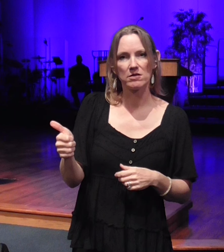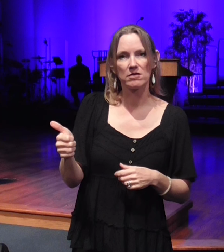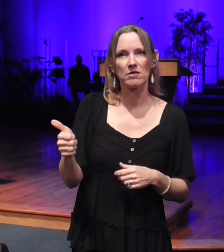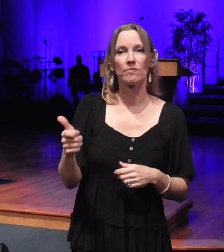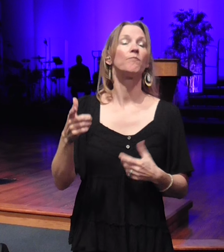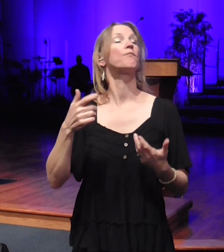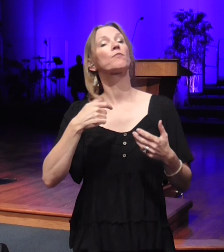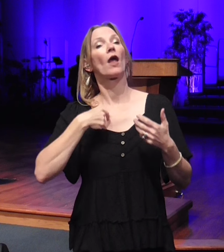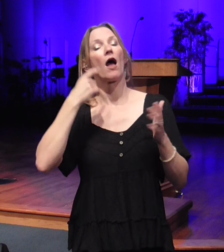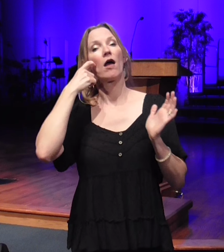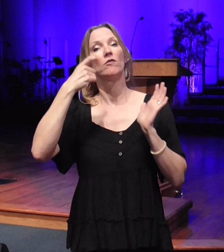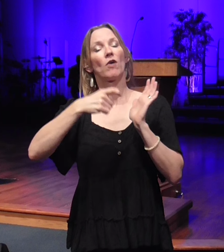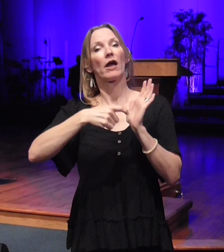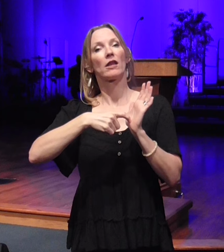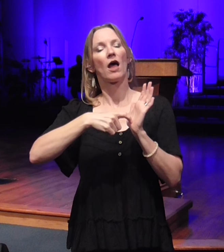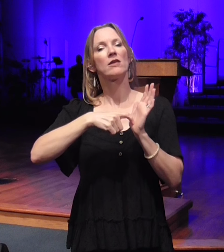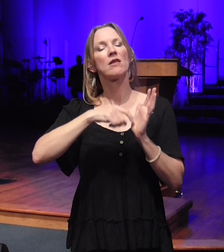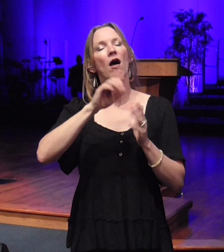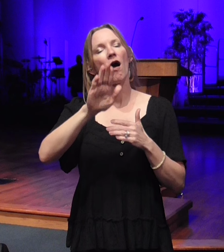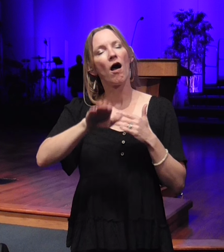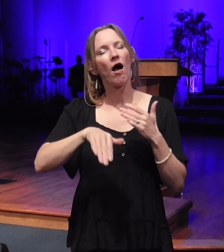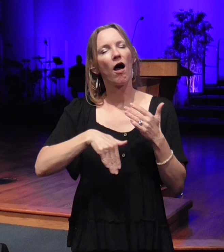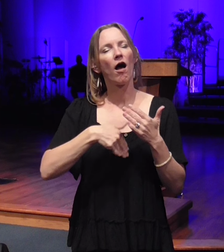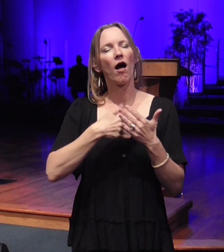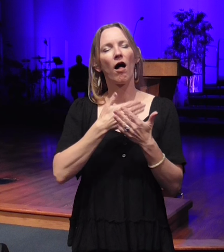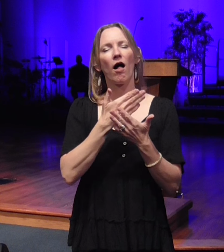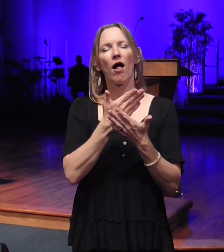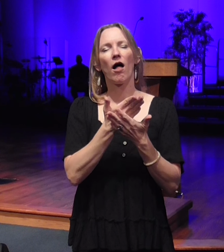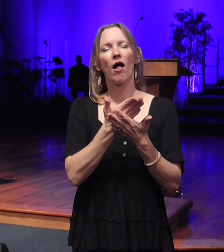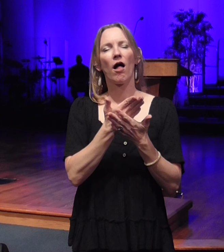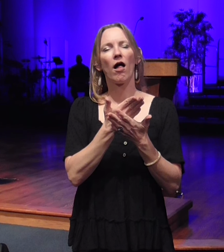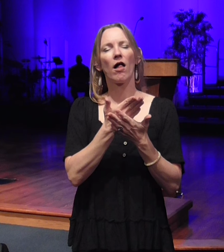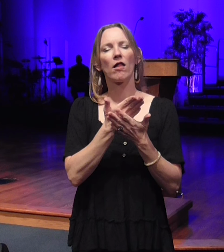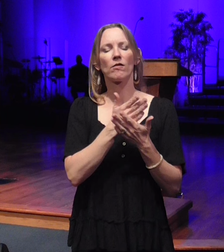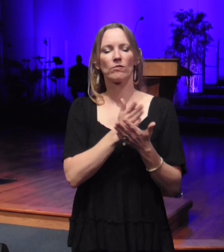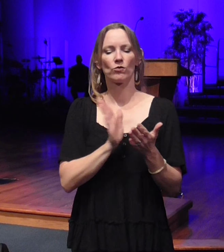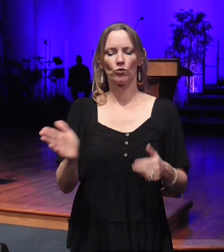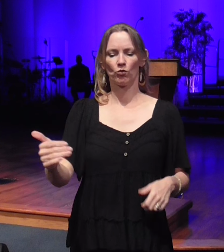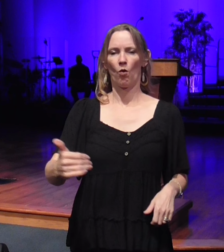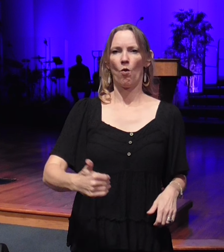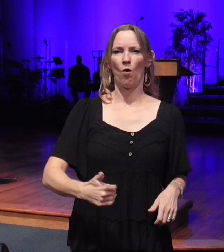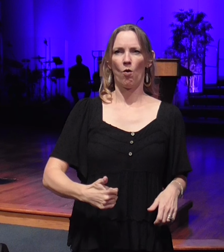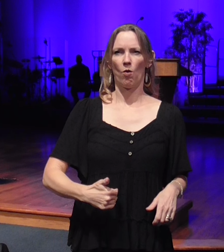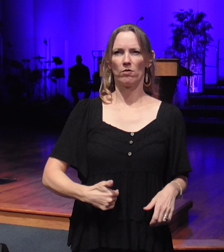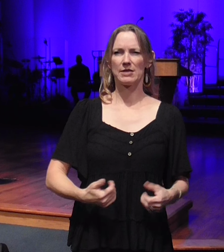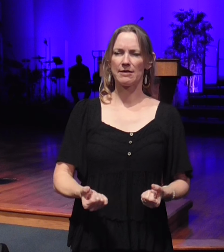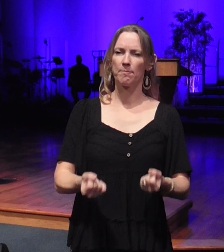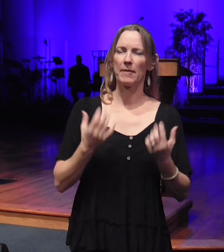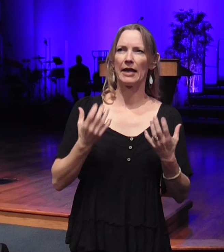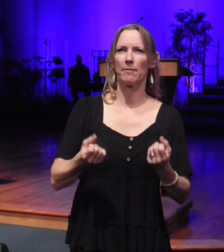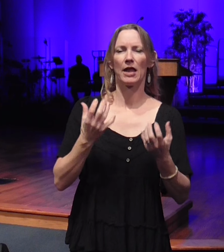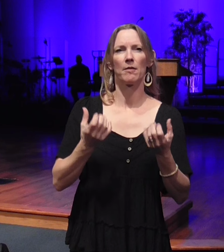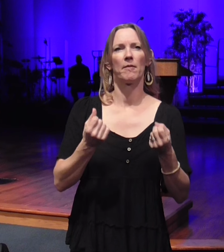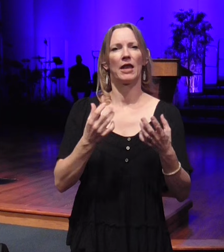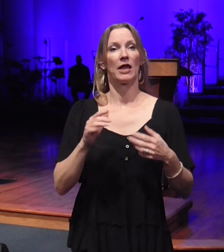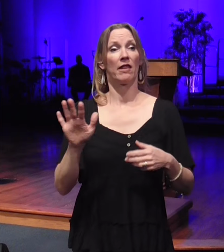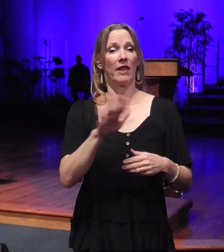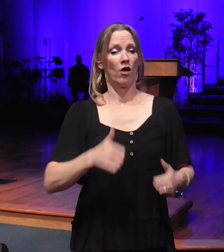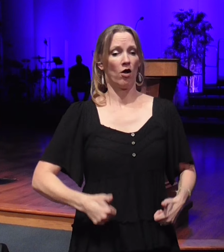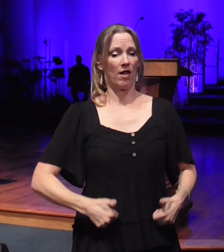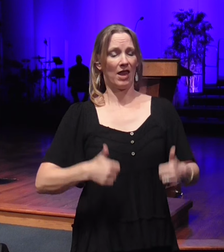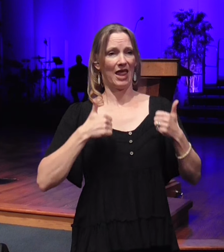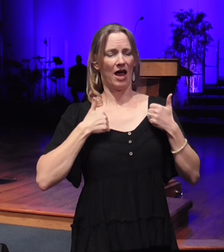So I recognize all of those many souls who gave their